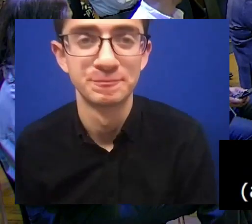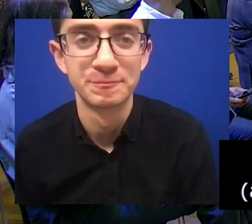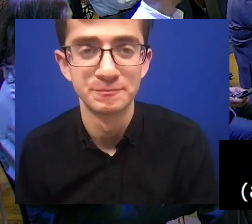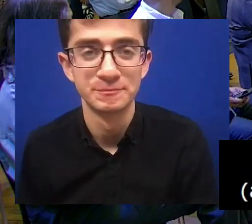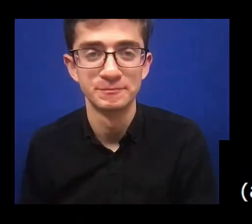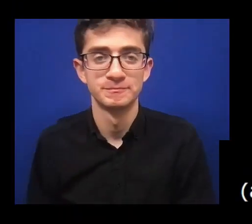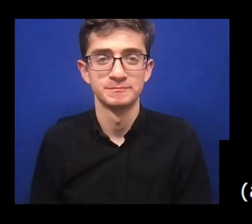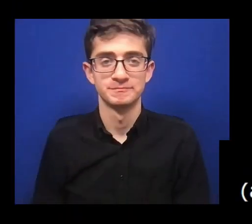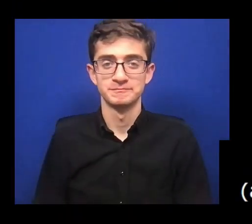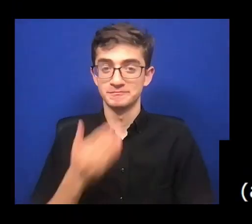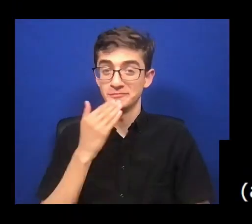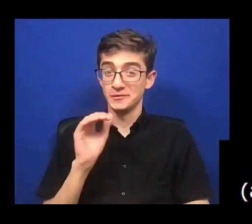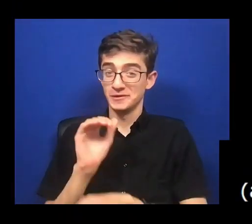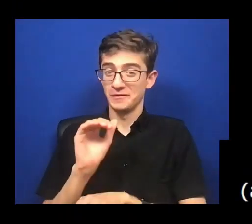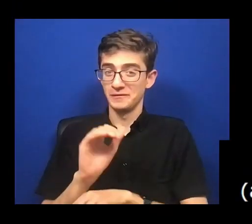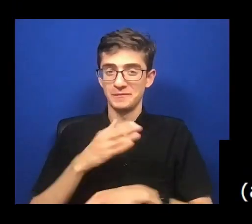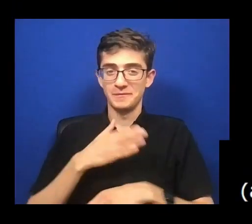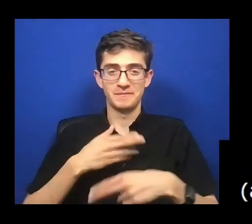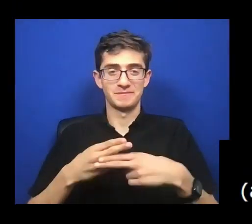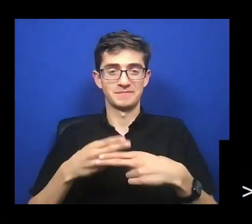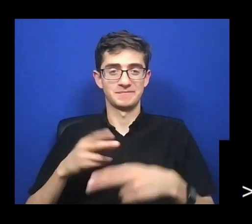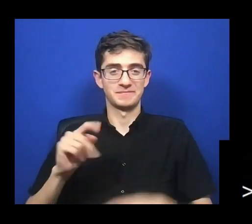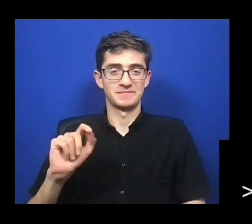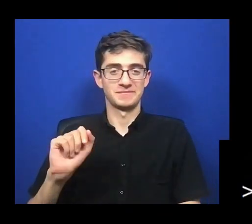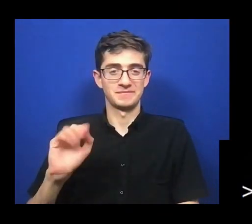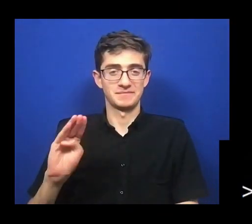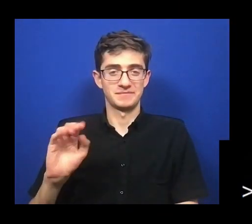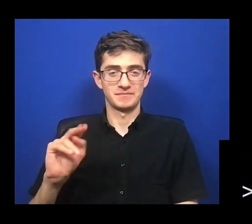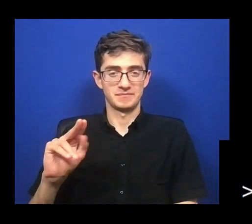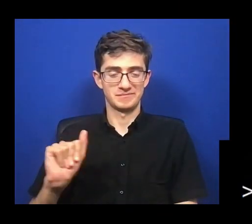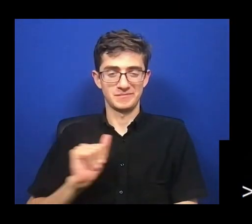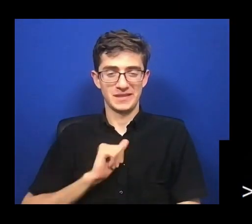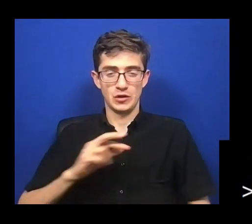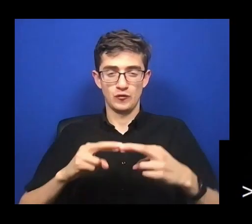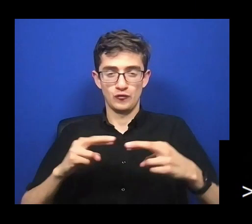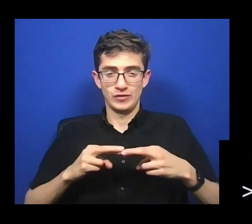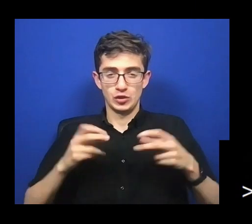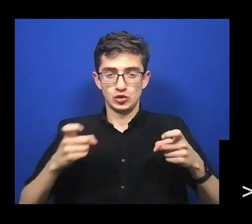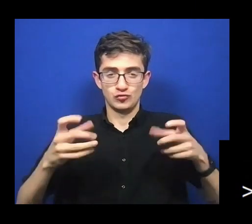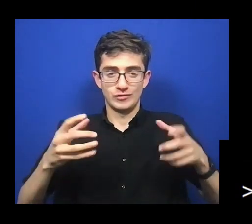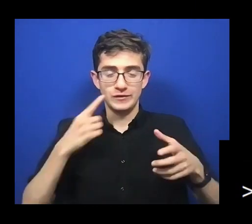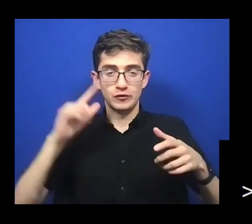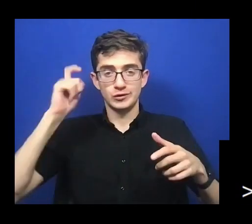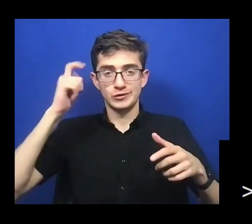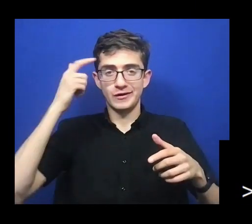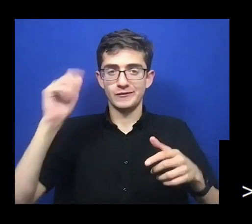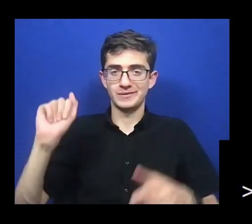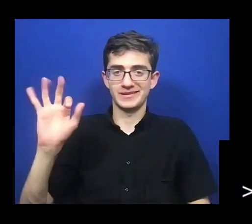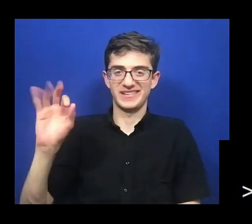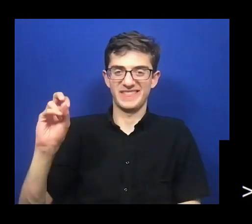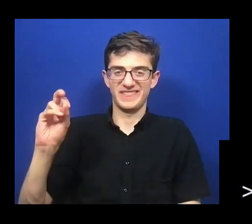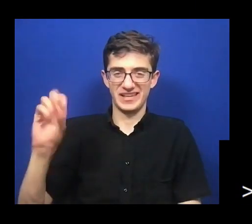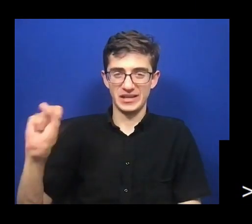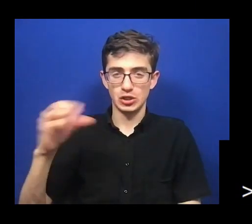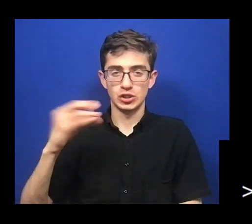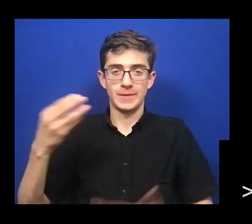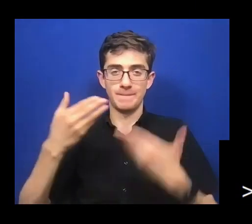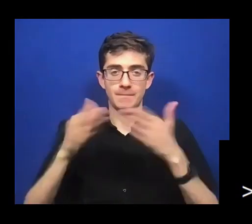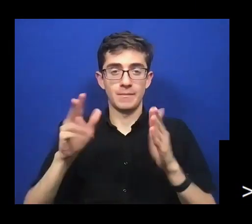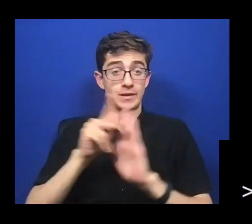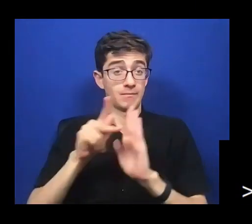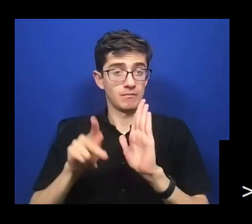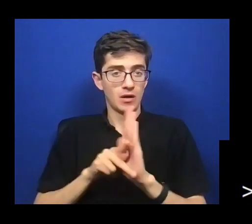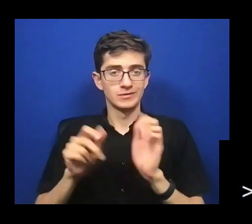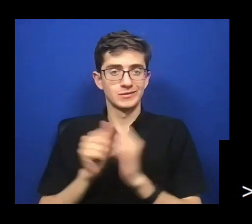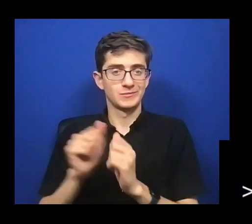Good afternoon. My name is Tavanya Davis, and I'm Regional Director of Government Affairs and Public Policy at Verizon. This is an exciting time